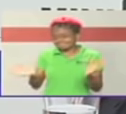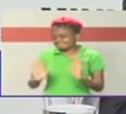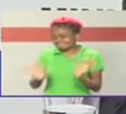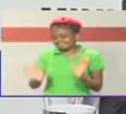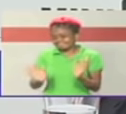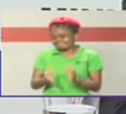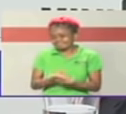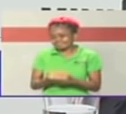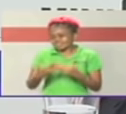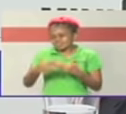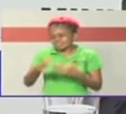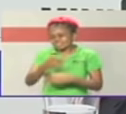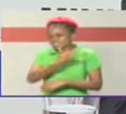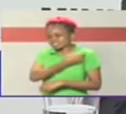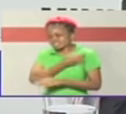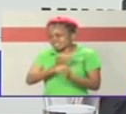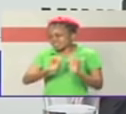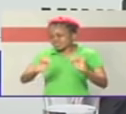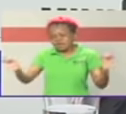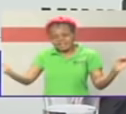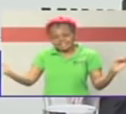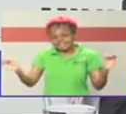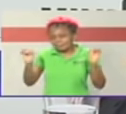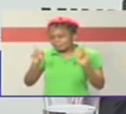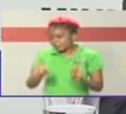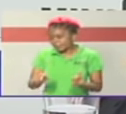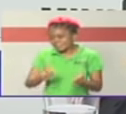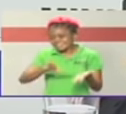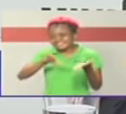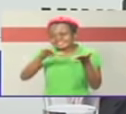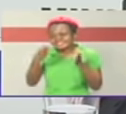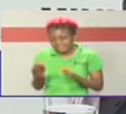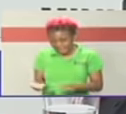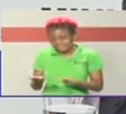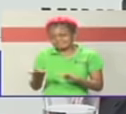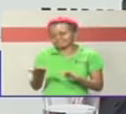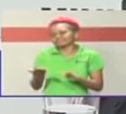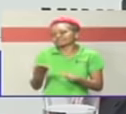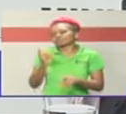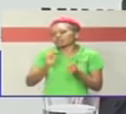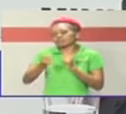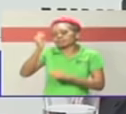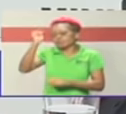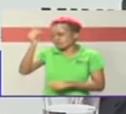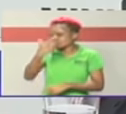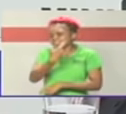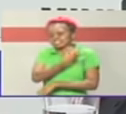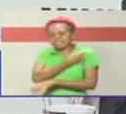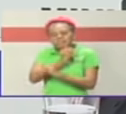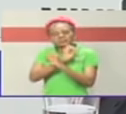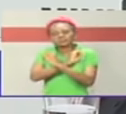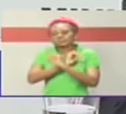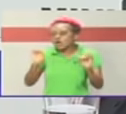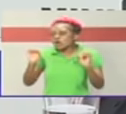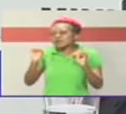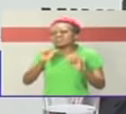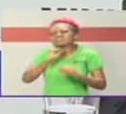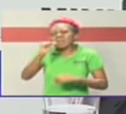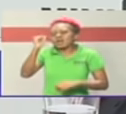after taking any of the COVID-19 vaccines in Trinidad and Tobago. There has not been one